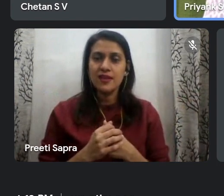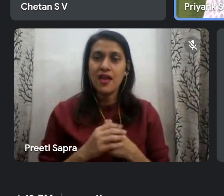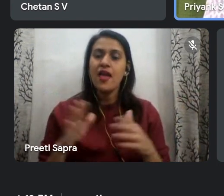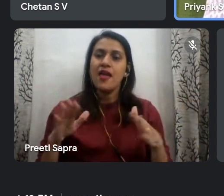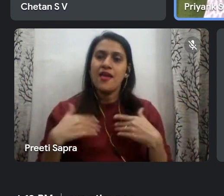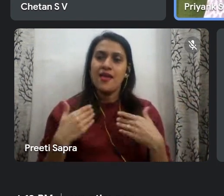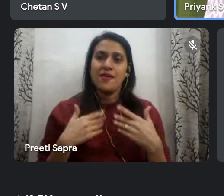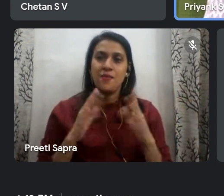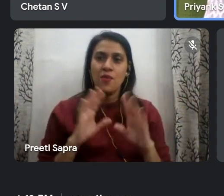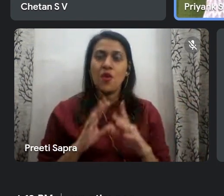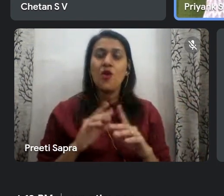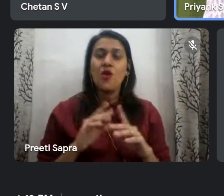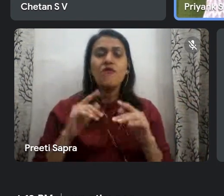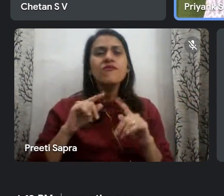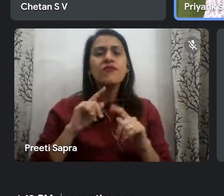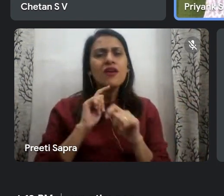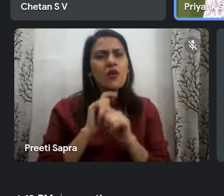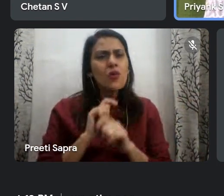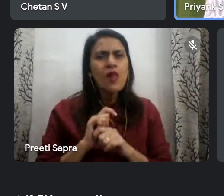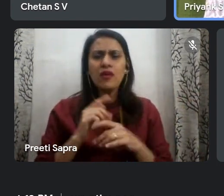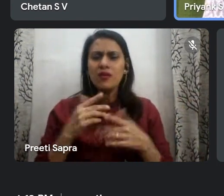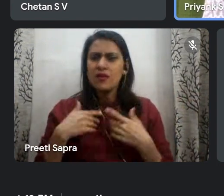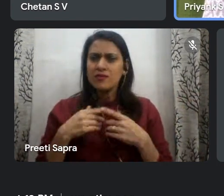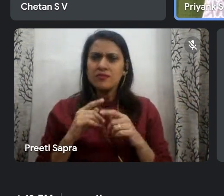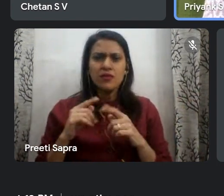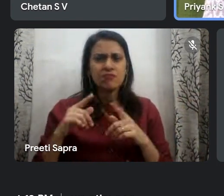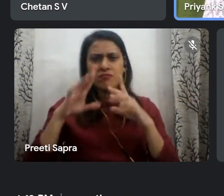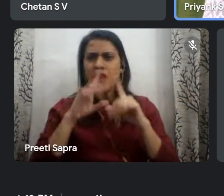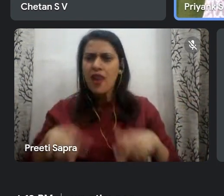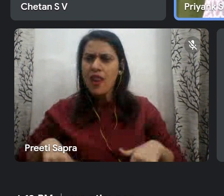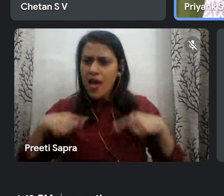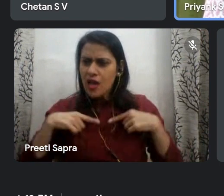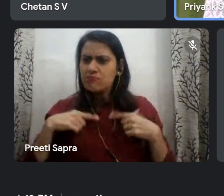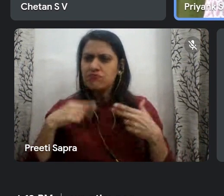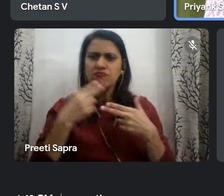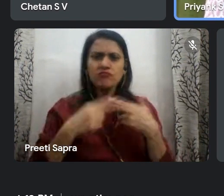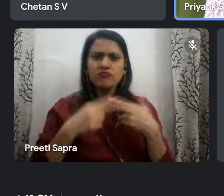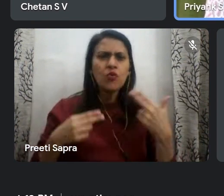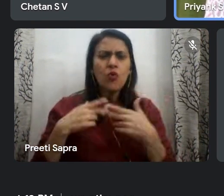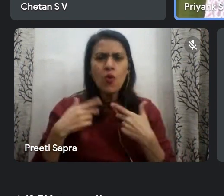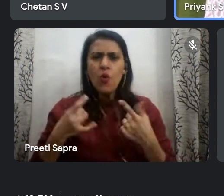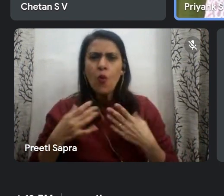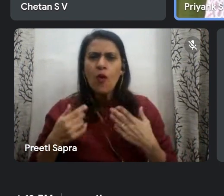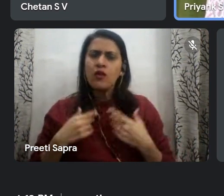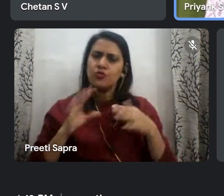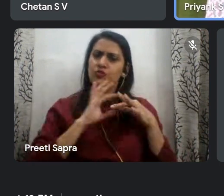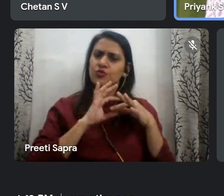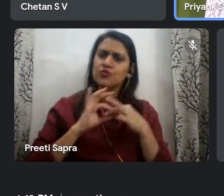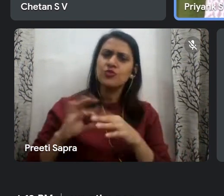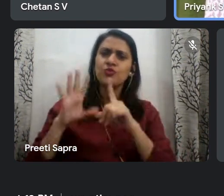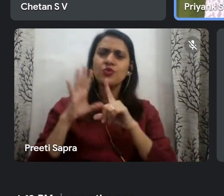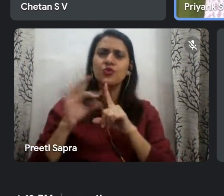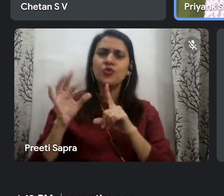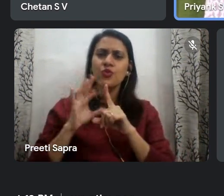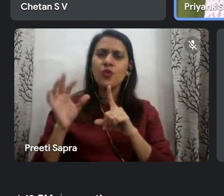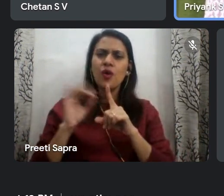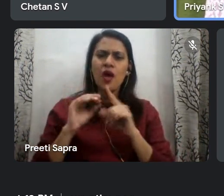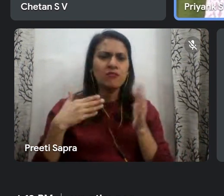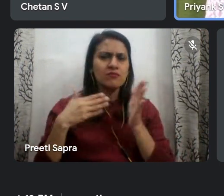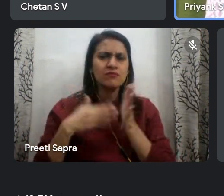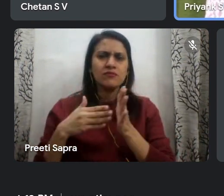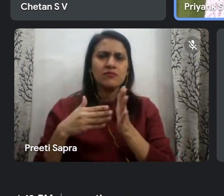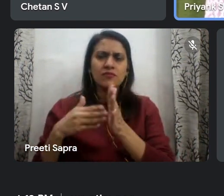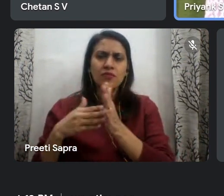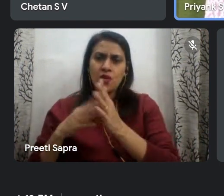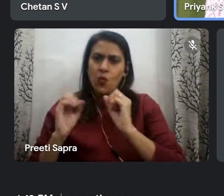me feel a lot more content with life. And of course, that journey wouldn't have started without any struggles or